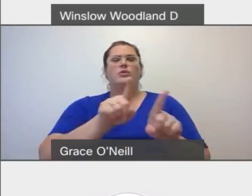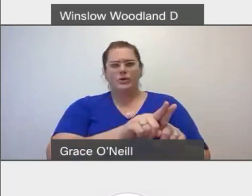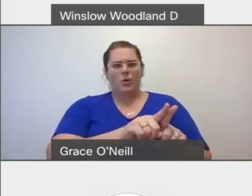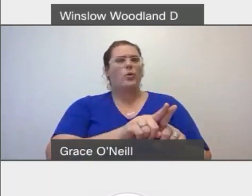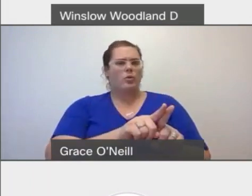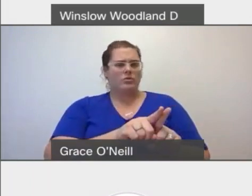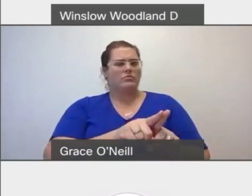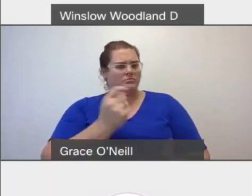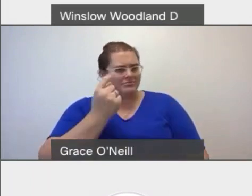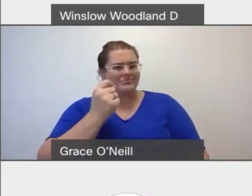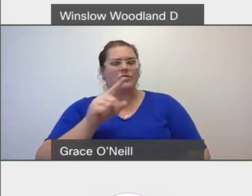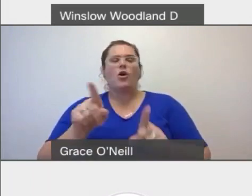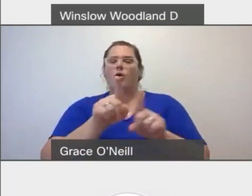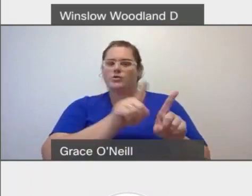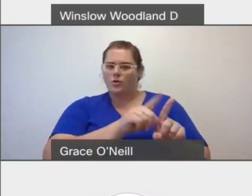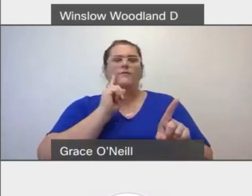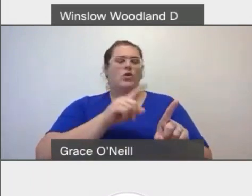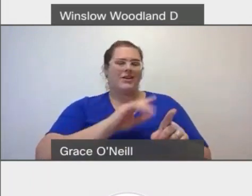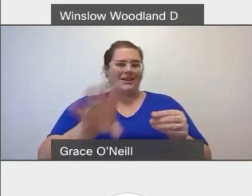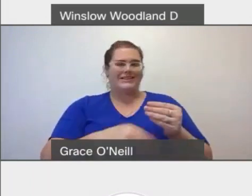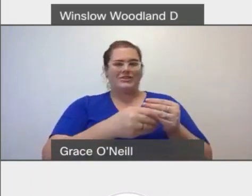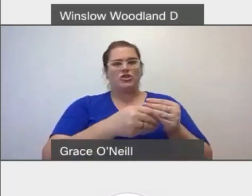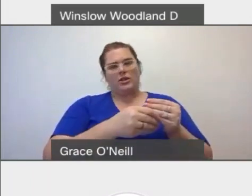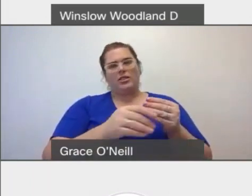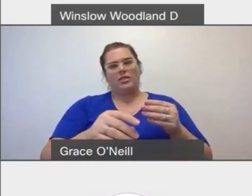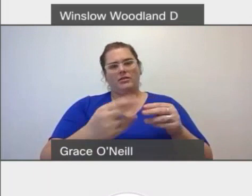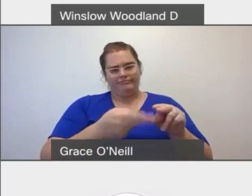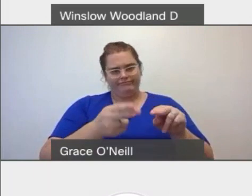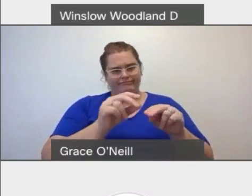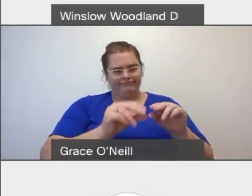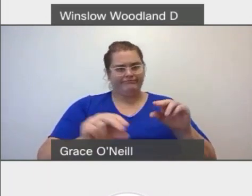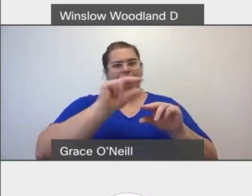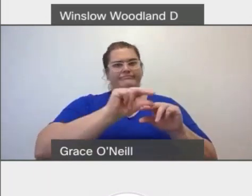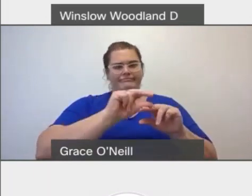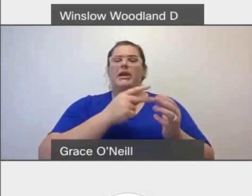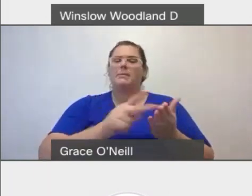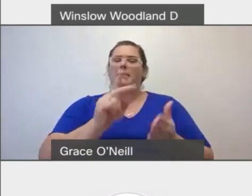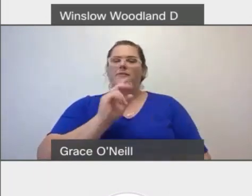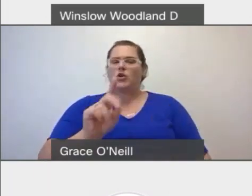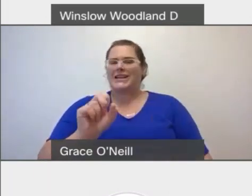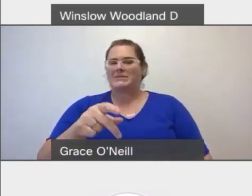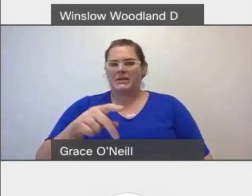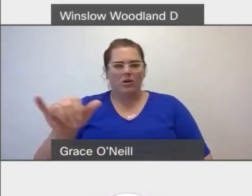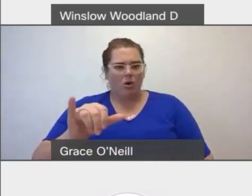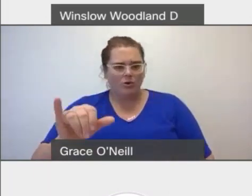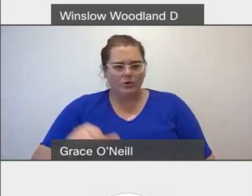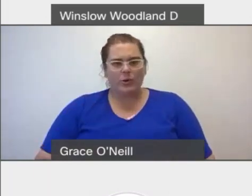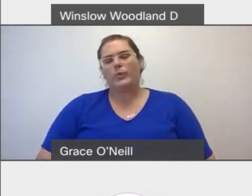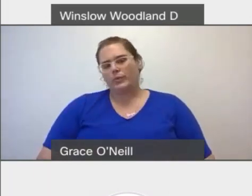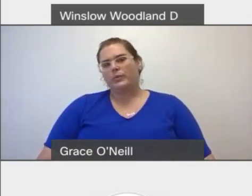additional supplemental payment for DSPs. There was some communication that went out very